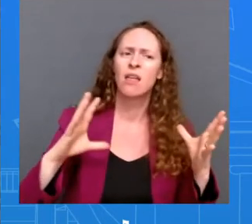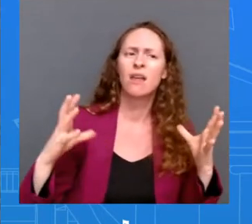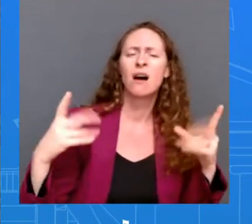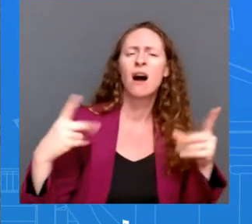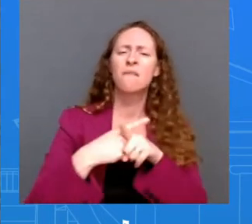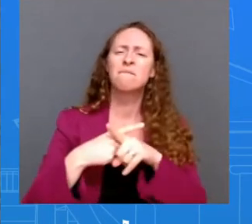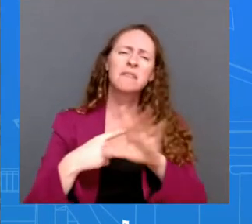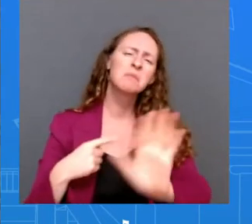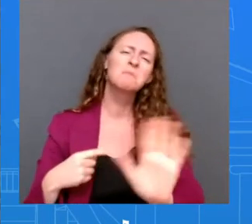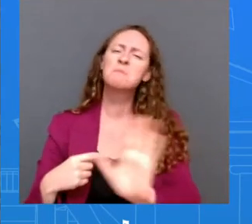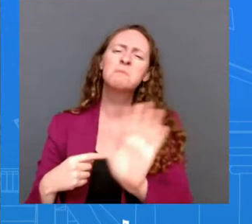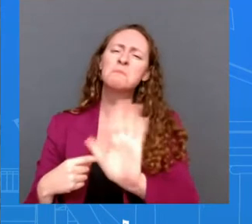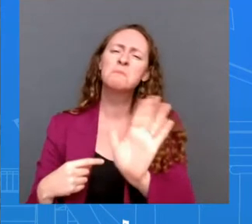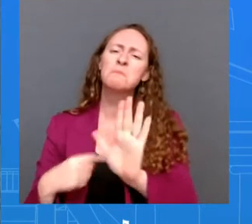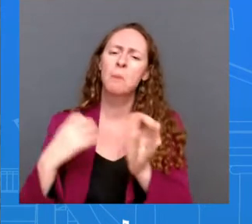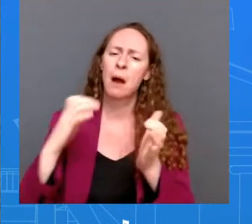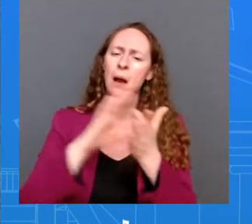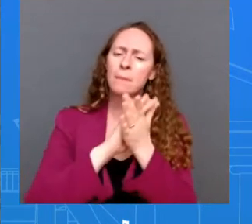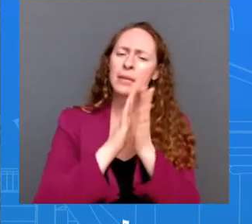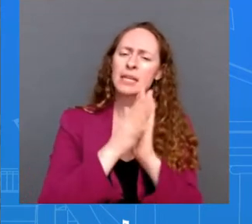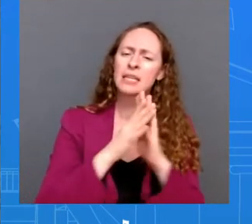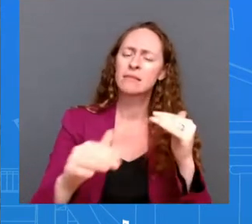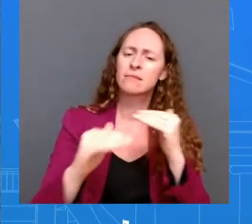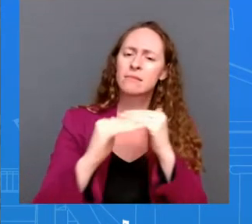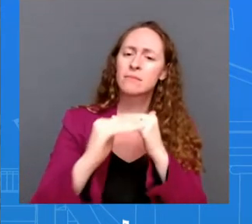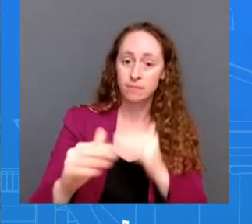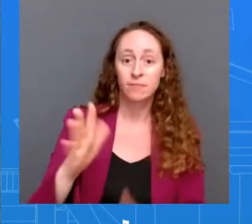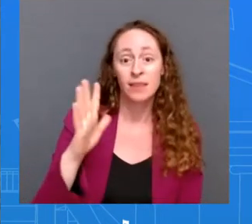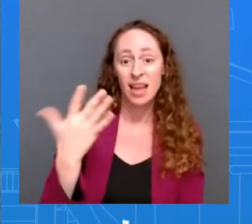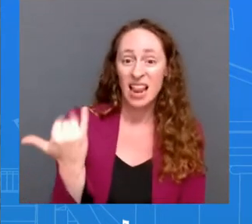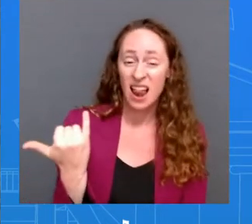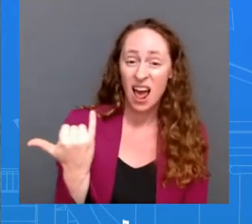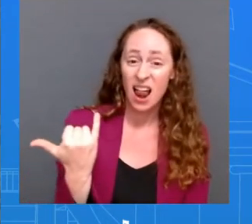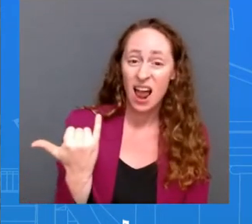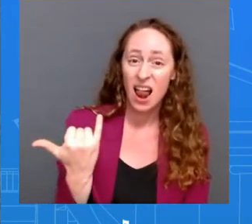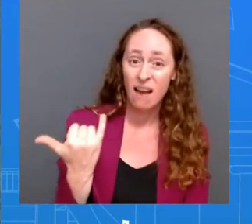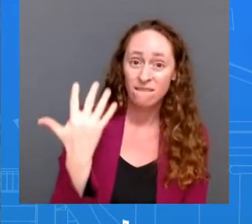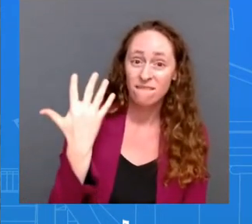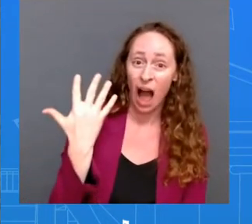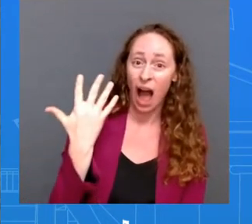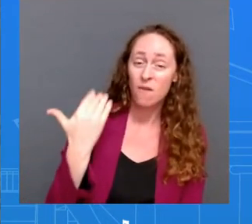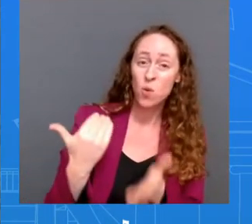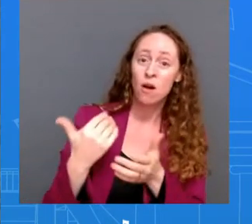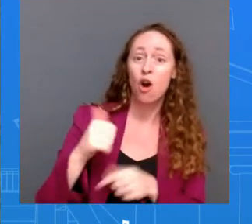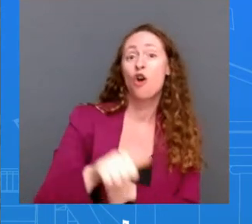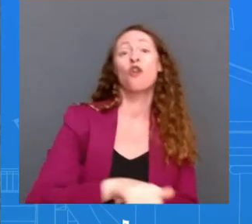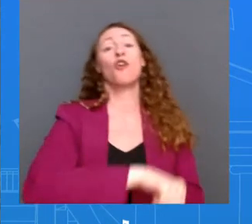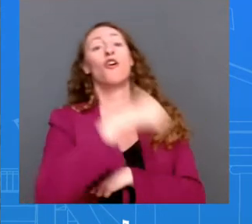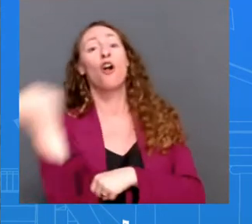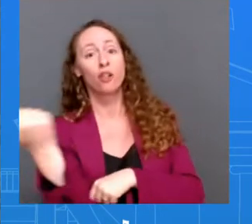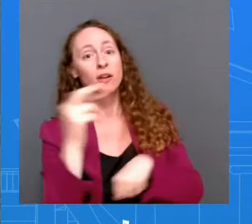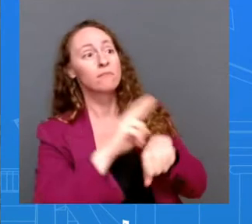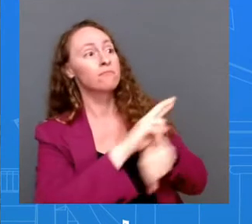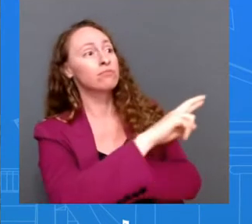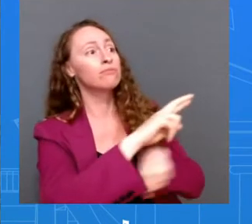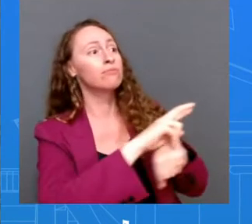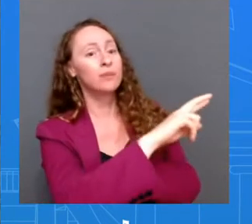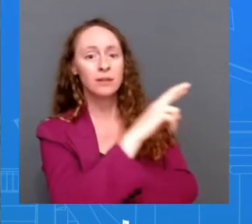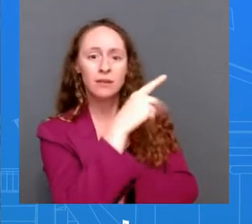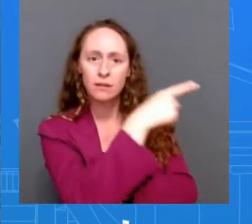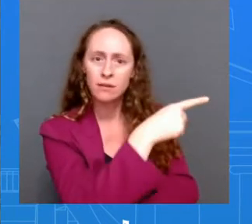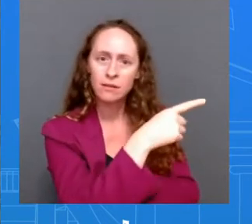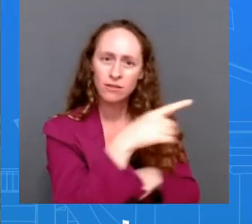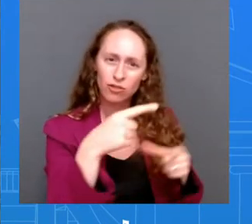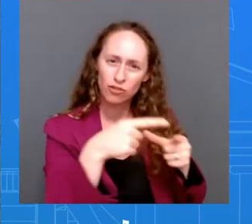exclusive economic zone, noting their grave concern, another example of how China's actions are undermining peace